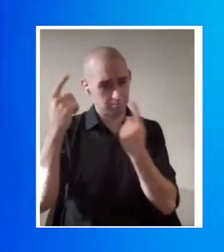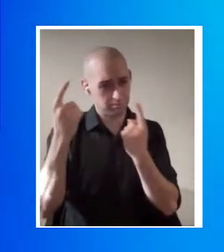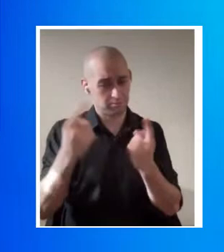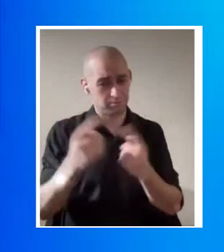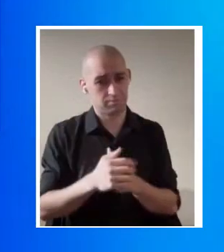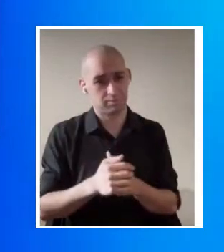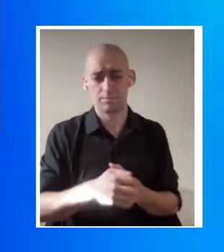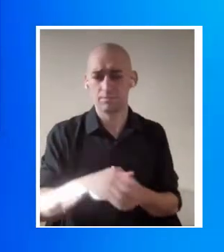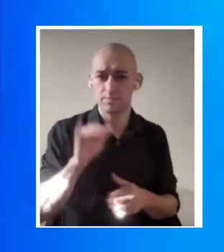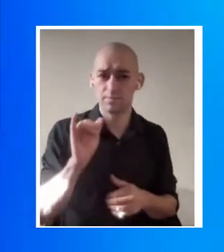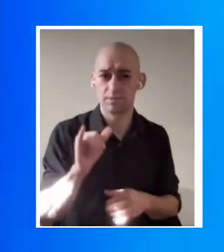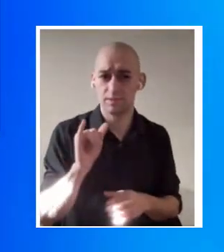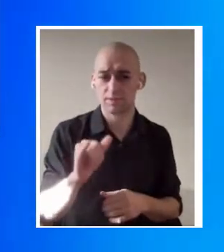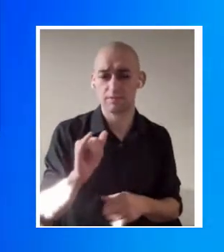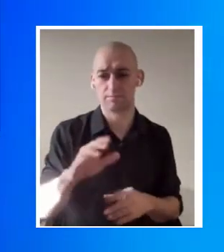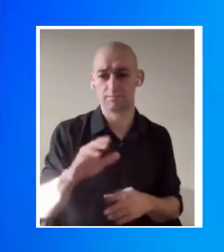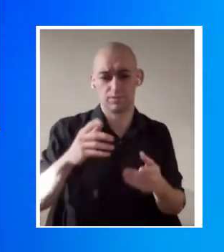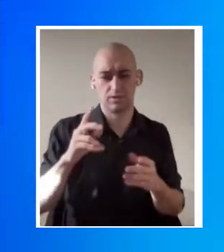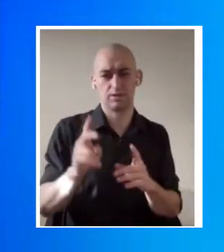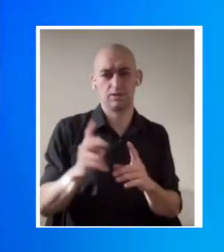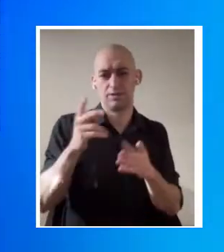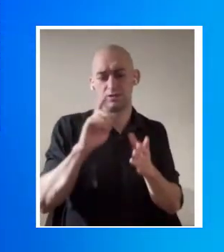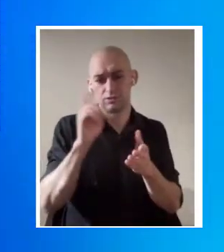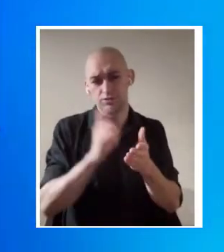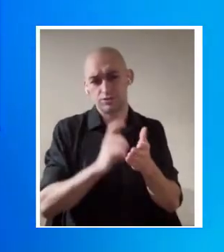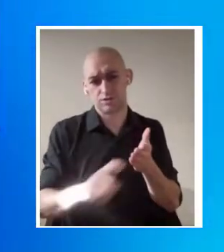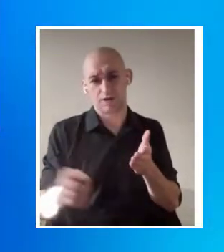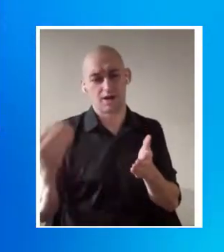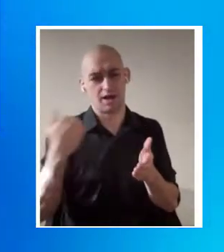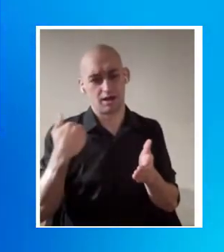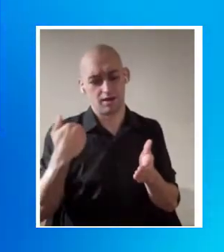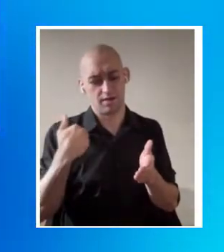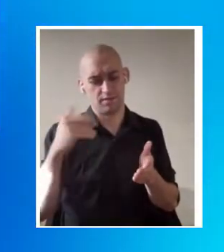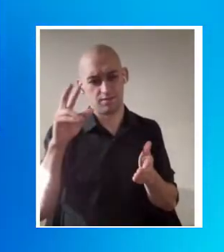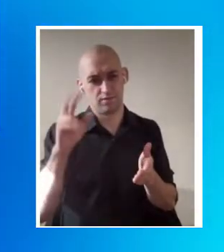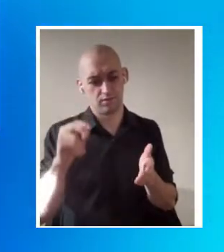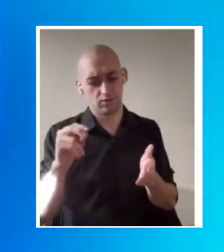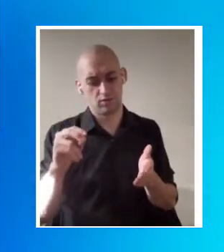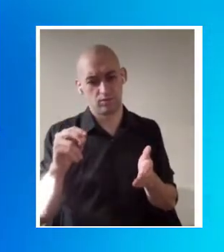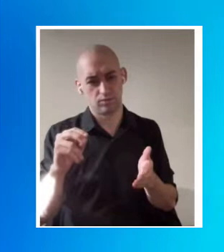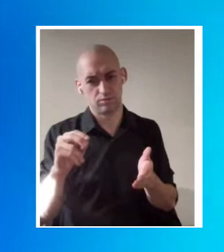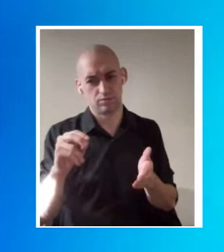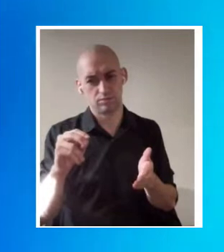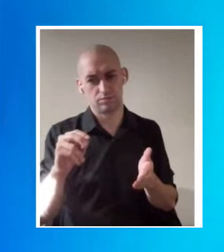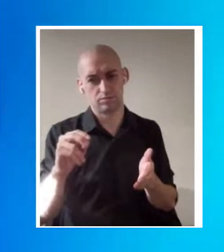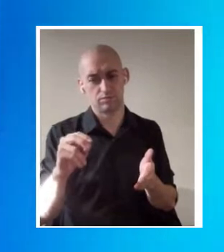Just let me double check the information. I have no confirmation of